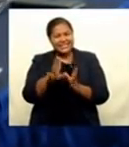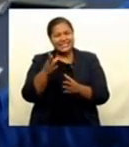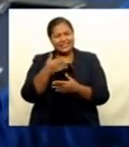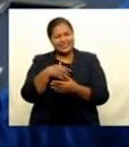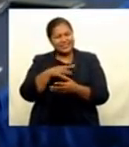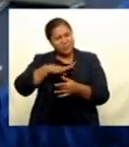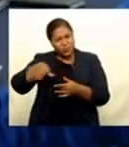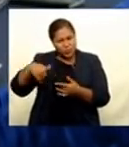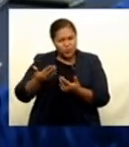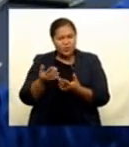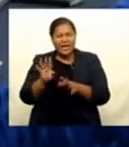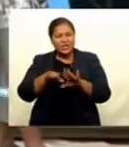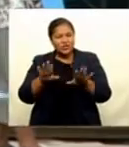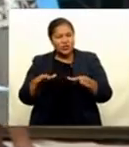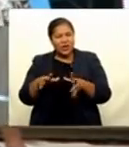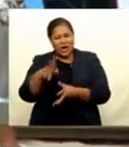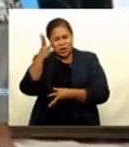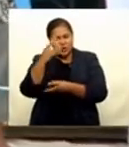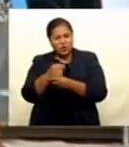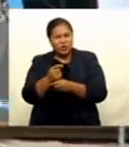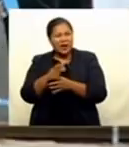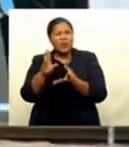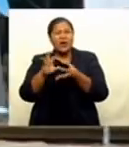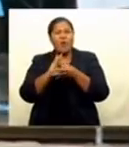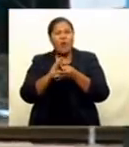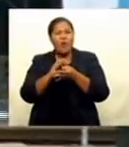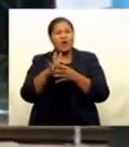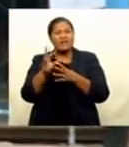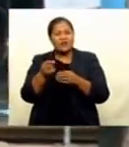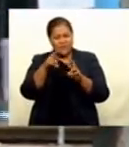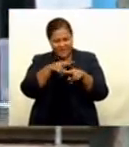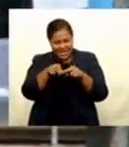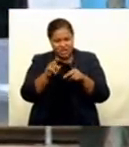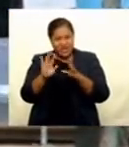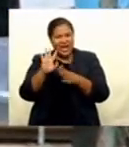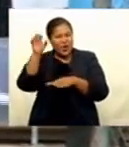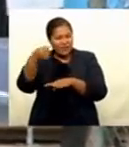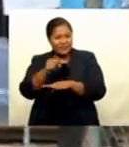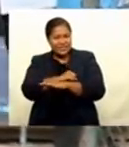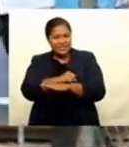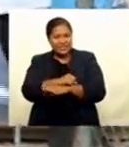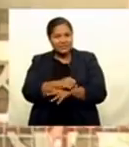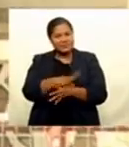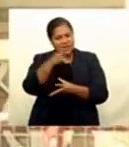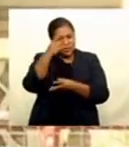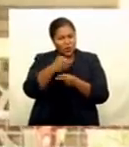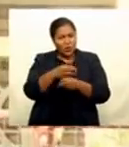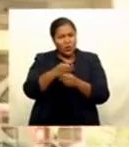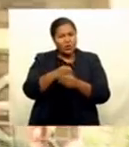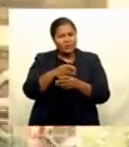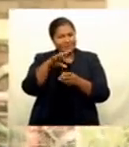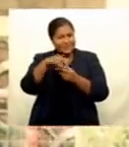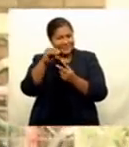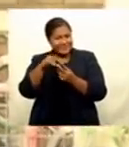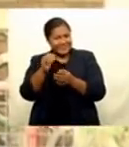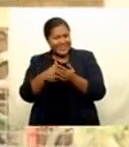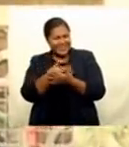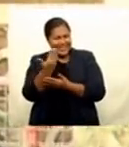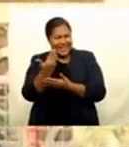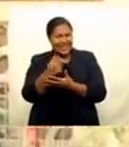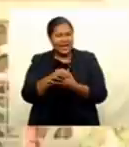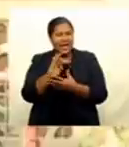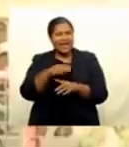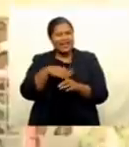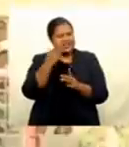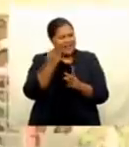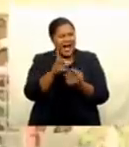total assets in Fiji and abroad as at polling day, total assets from nomination day until polling day, and directorships or